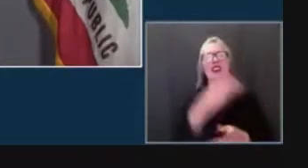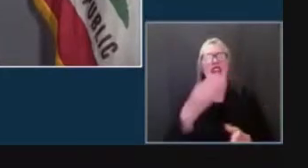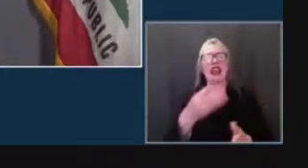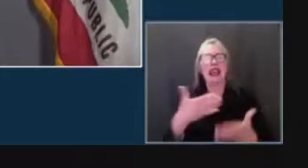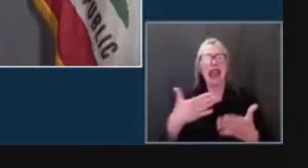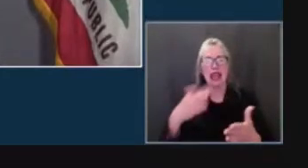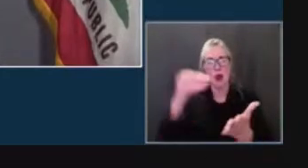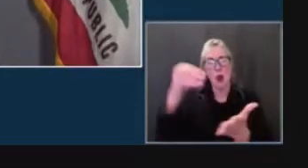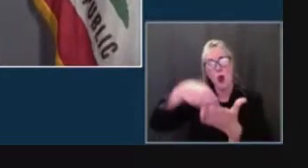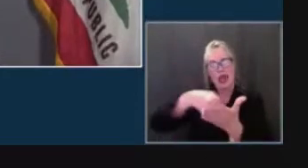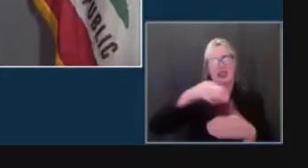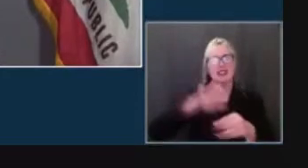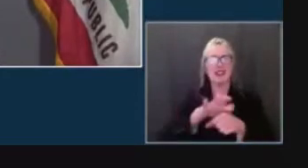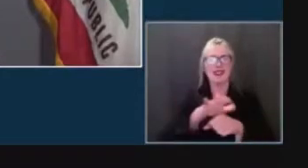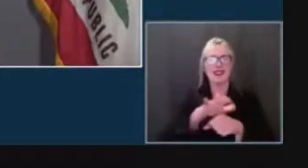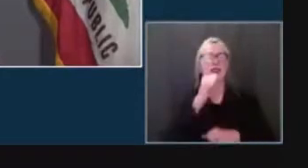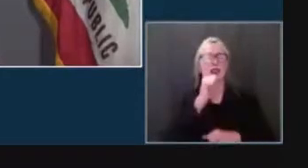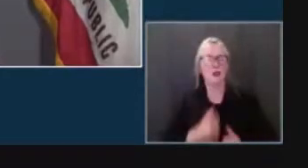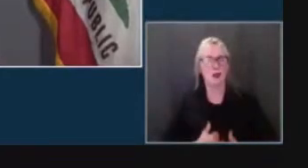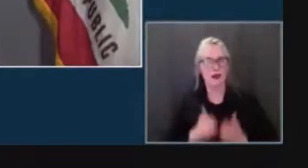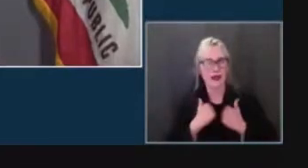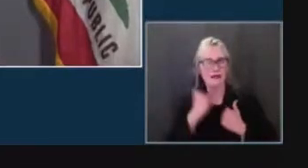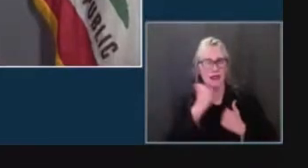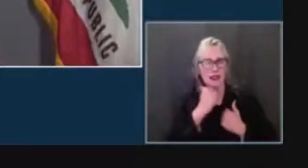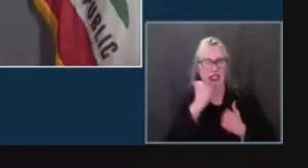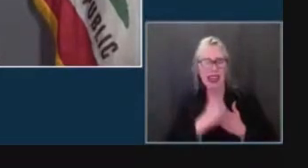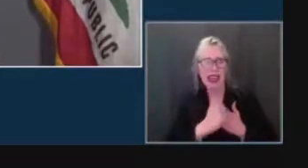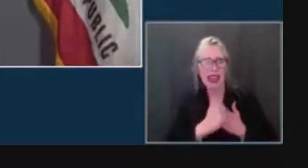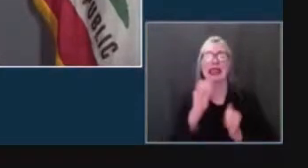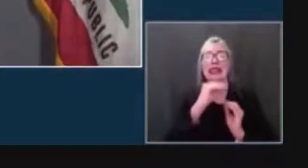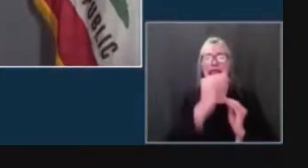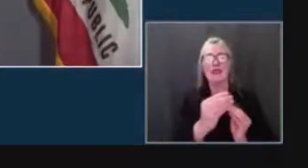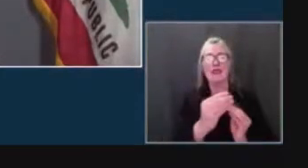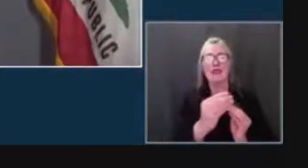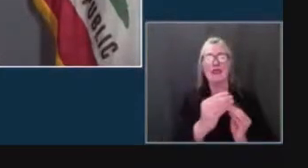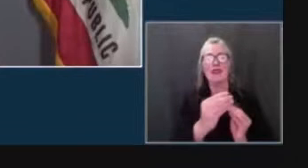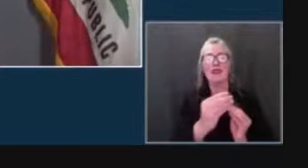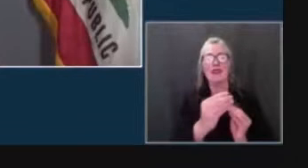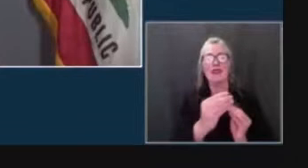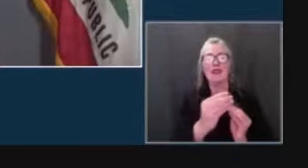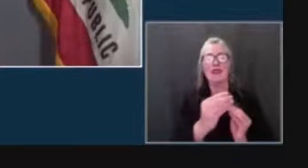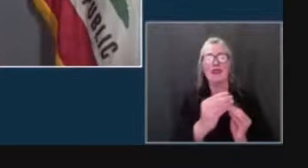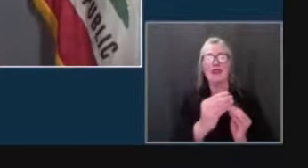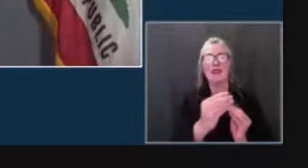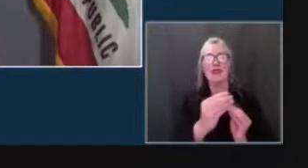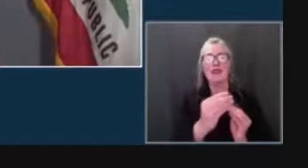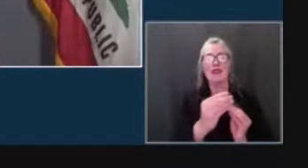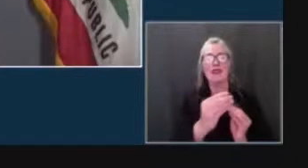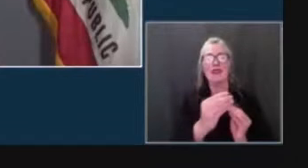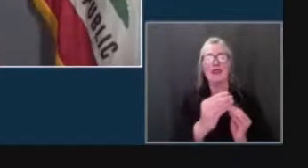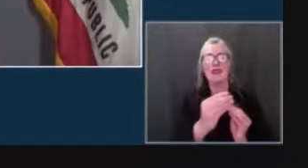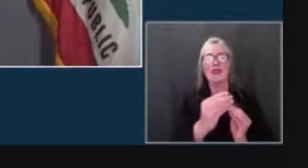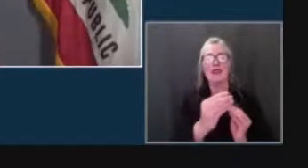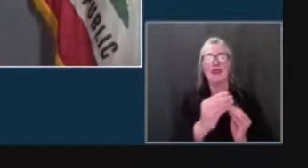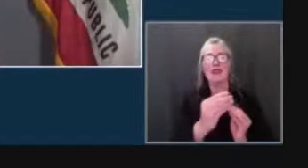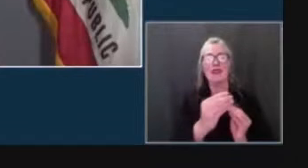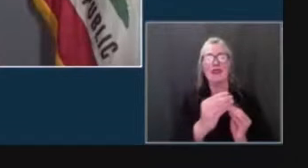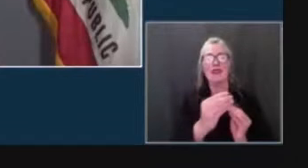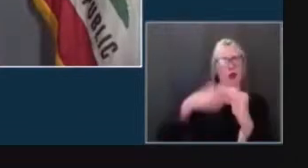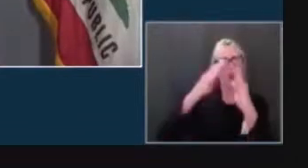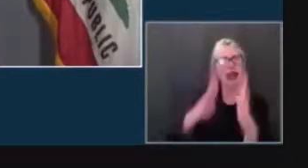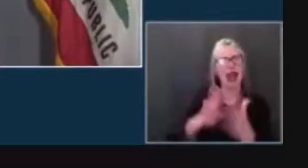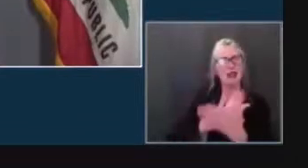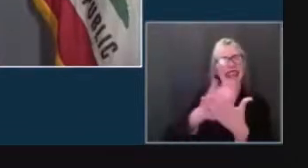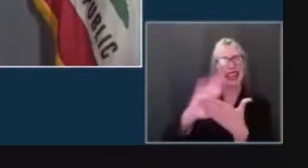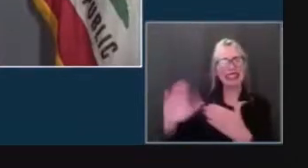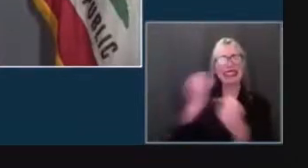for all workers. Quality education and an opportunity for all of our children. And affordable housing in clean and safe communities. And an